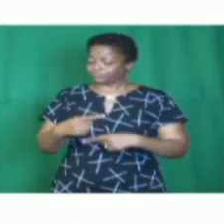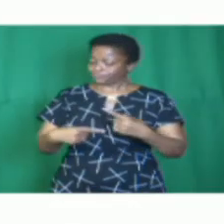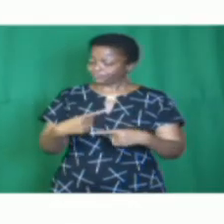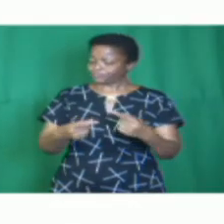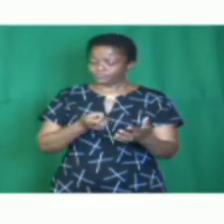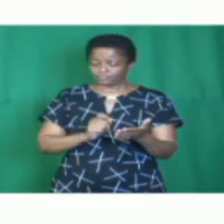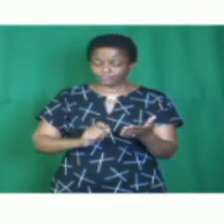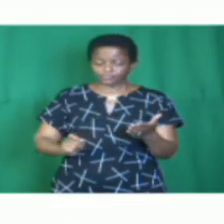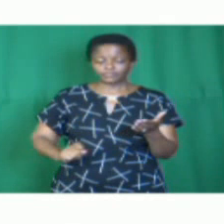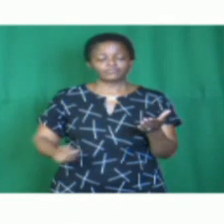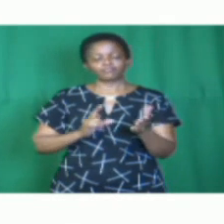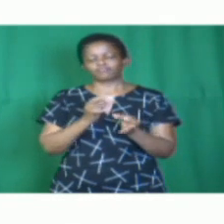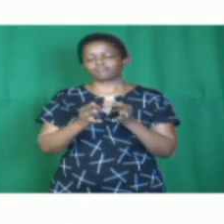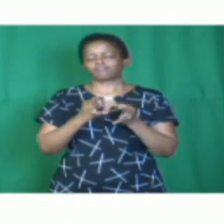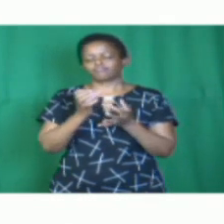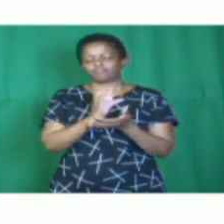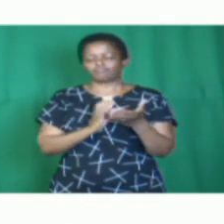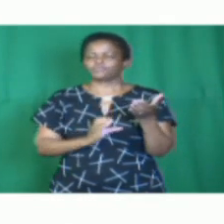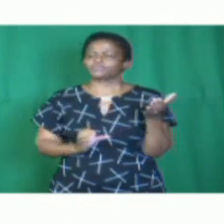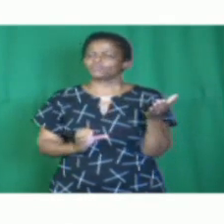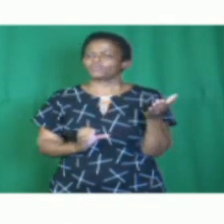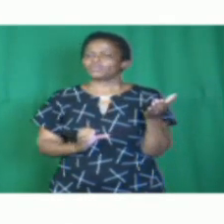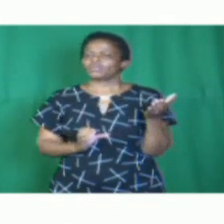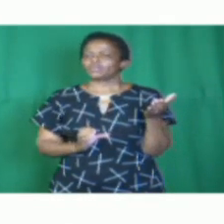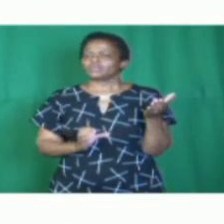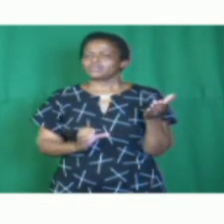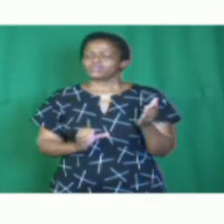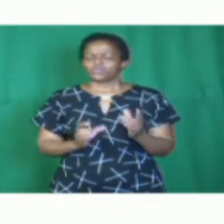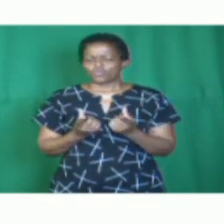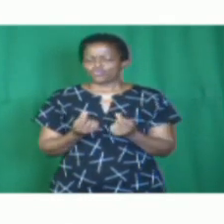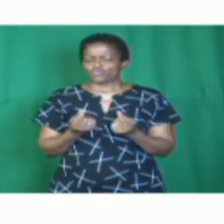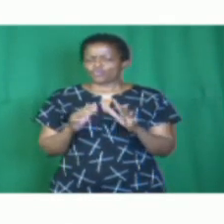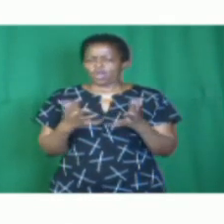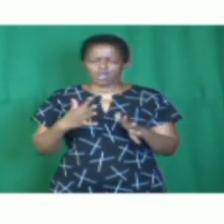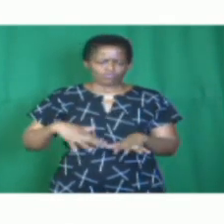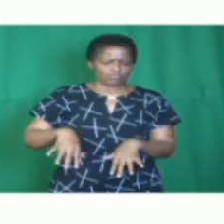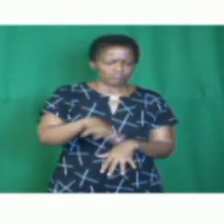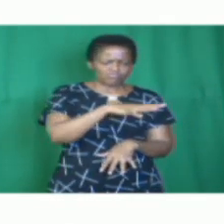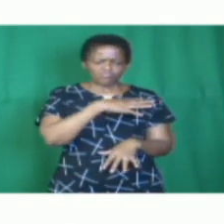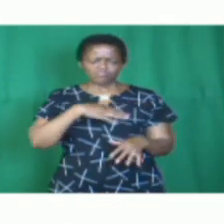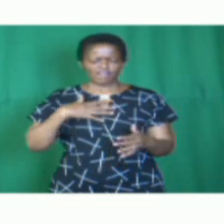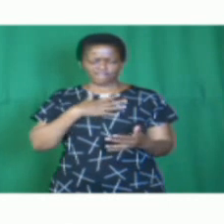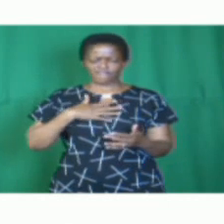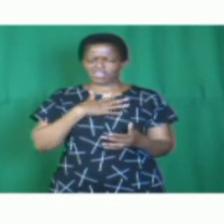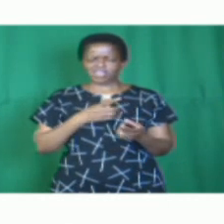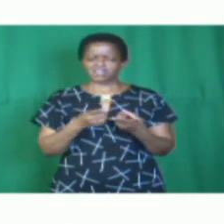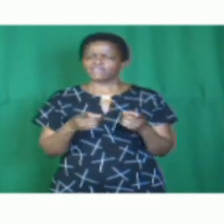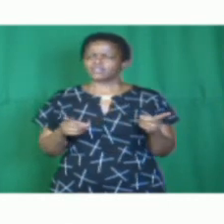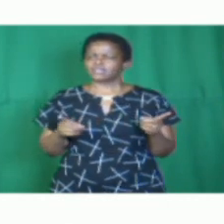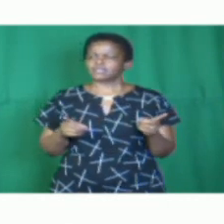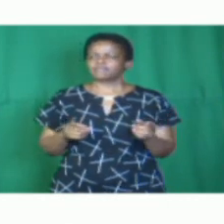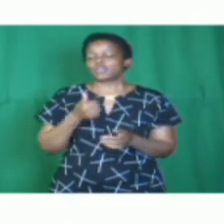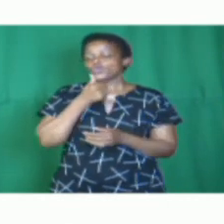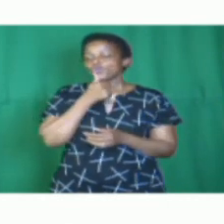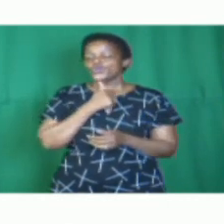An atmosphere can be best created by appealing to all the 5